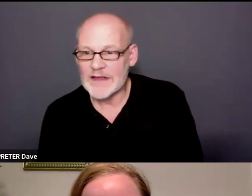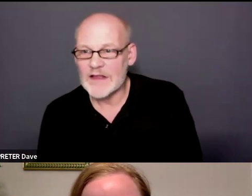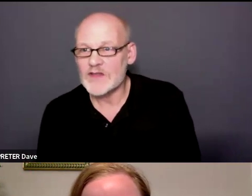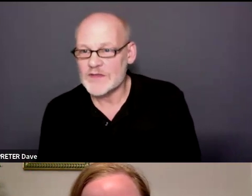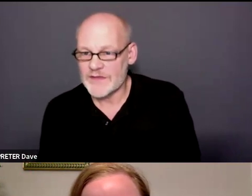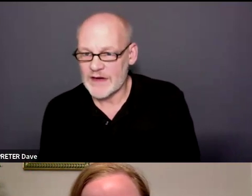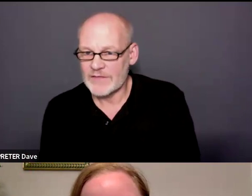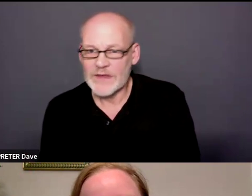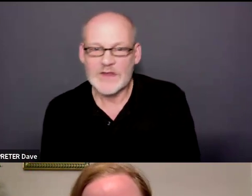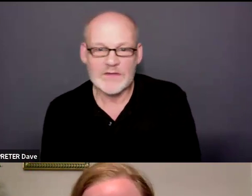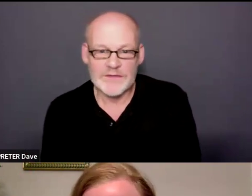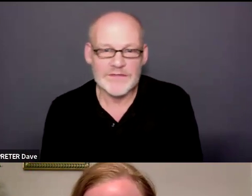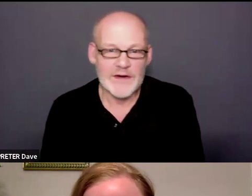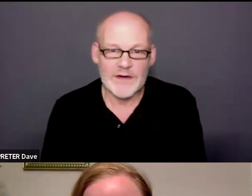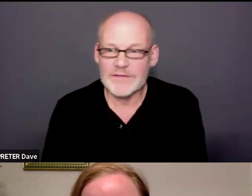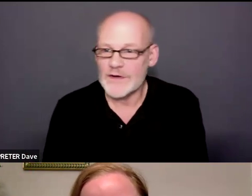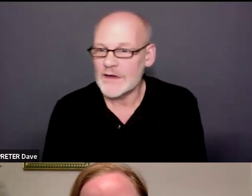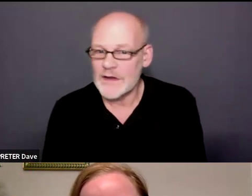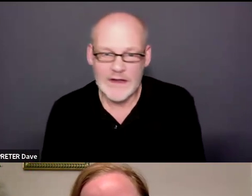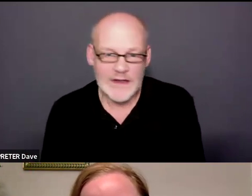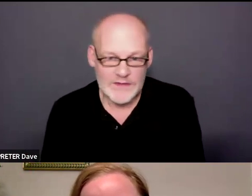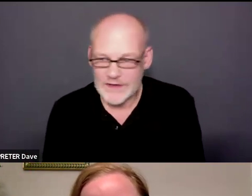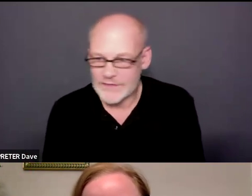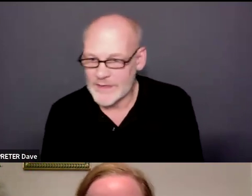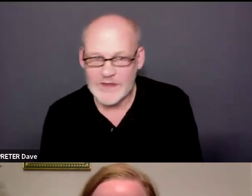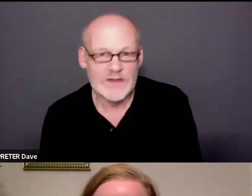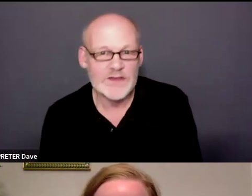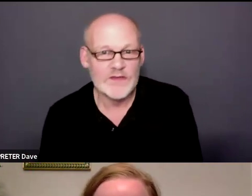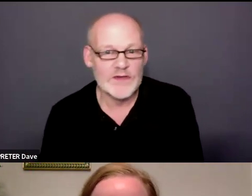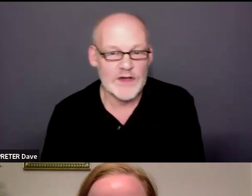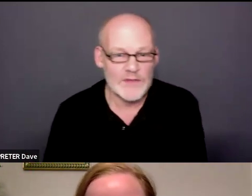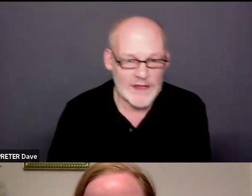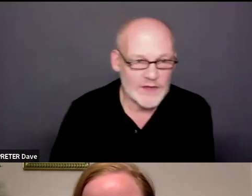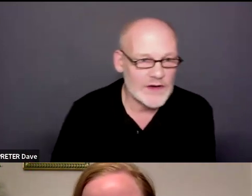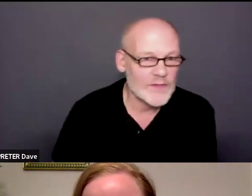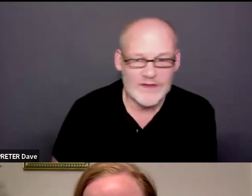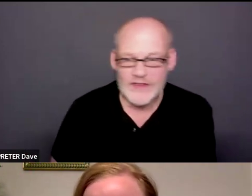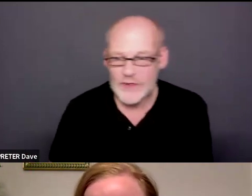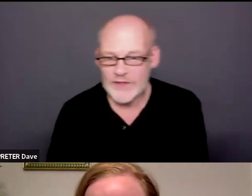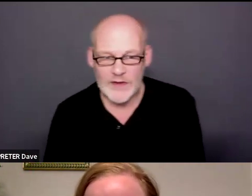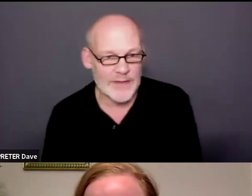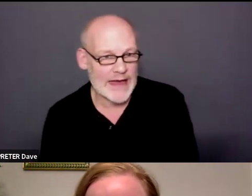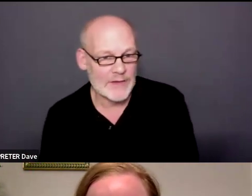Gabby is saying, thank you so much for that information. It was very, very interesting information. It's so good to know. Thank you. And